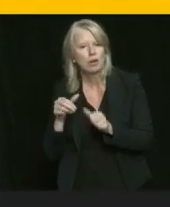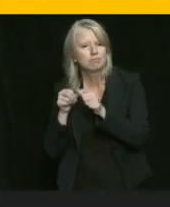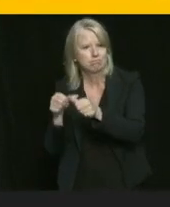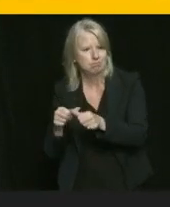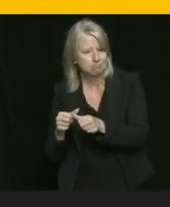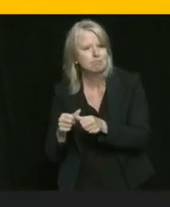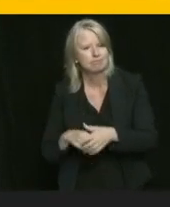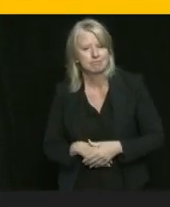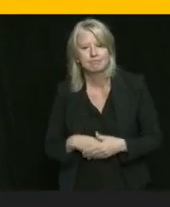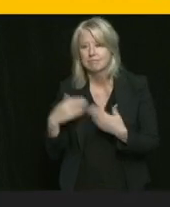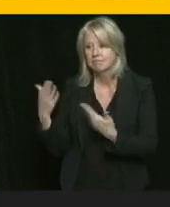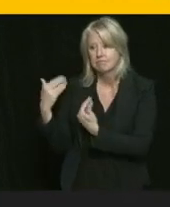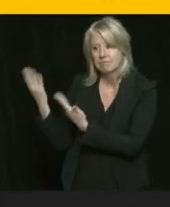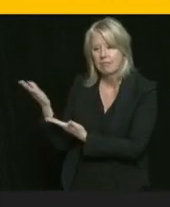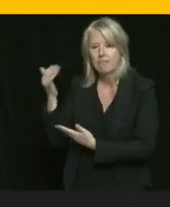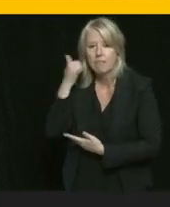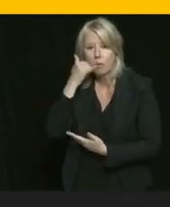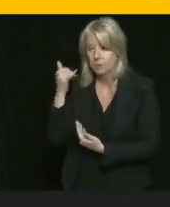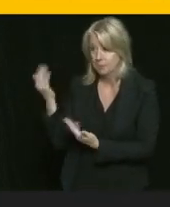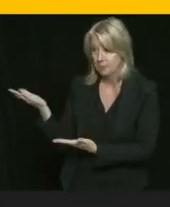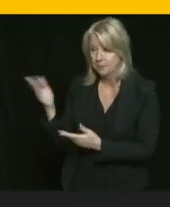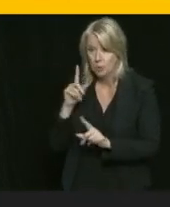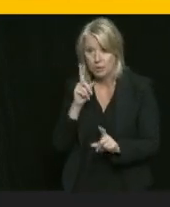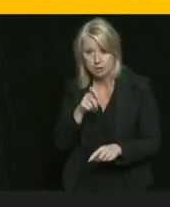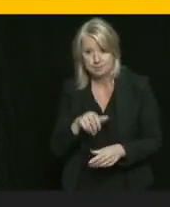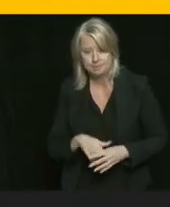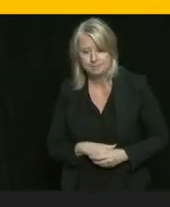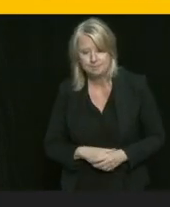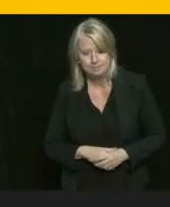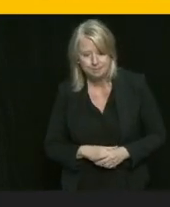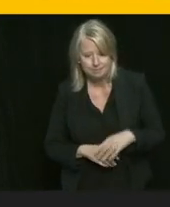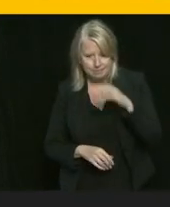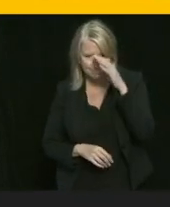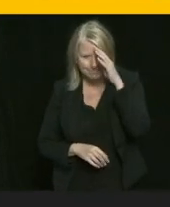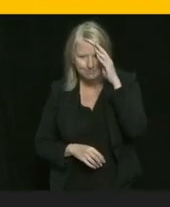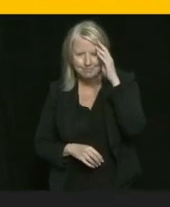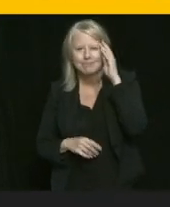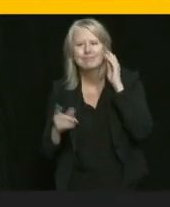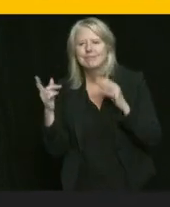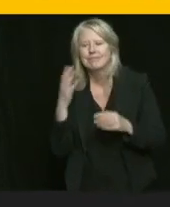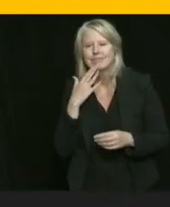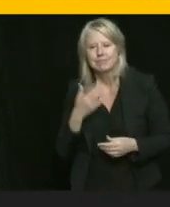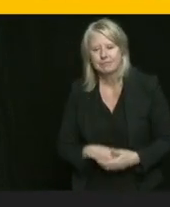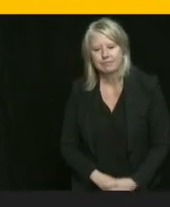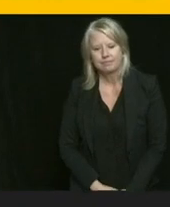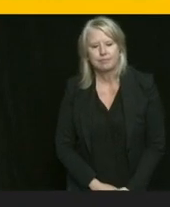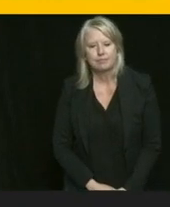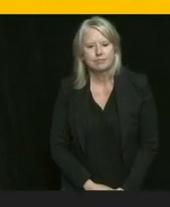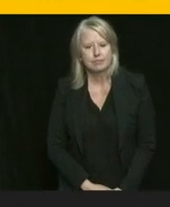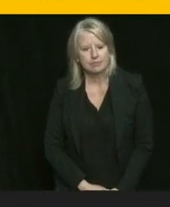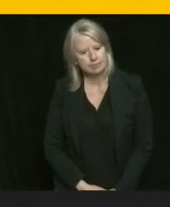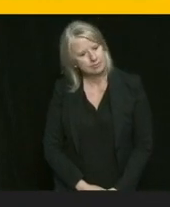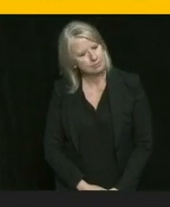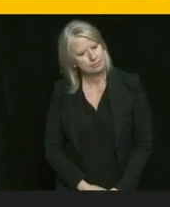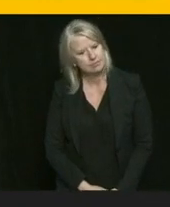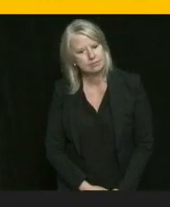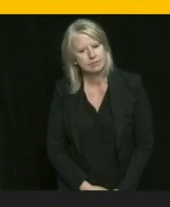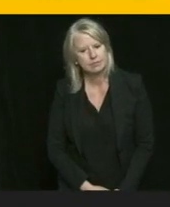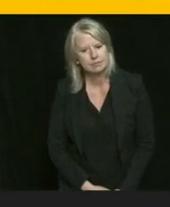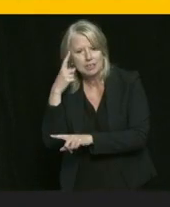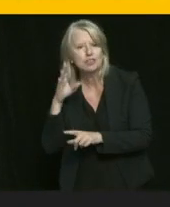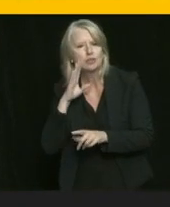phone today, Opérateur, c'est à vous. Thank you, merci. Please press star one. If you have a question, s'il vous plaît, appuyez